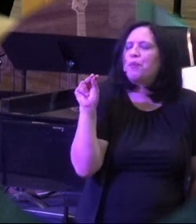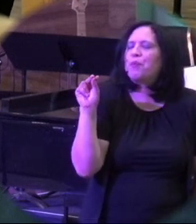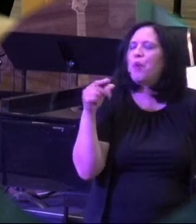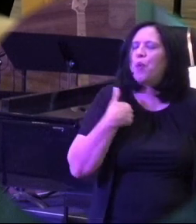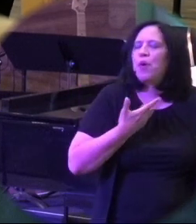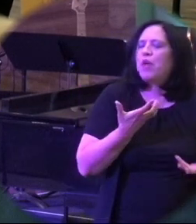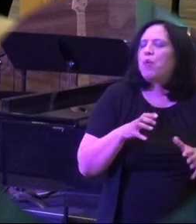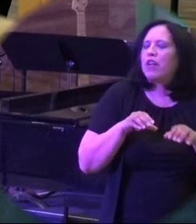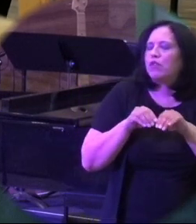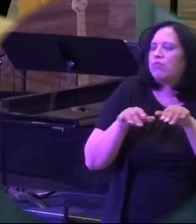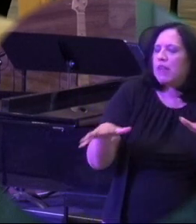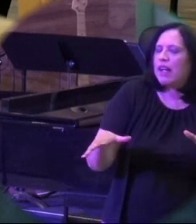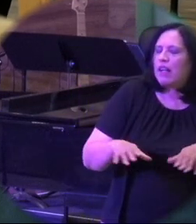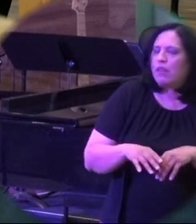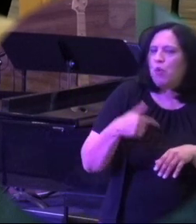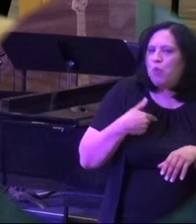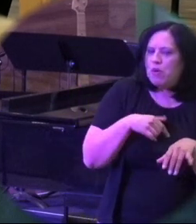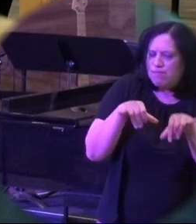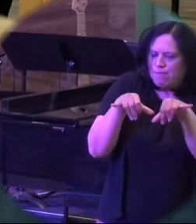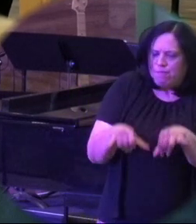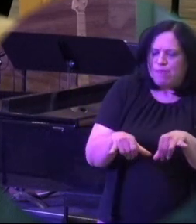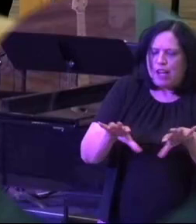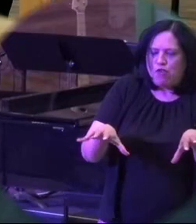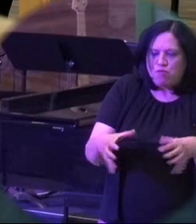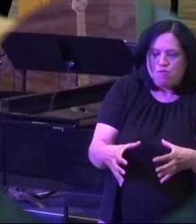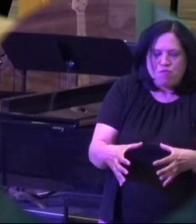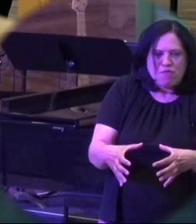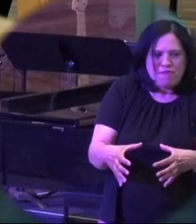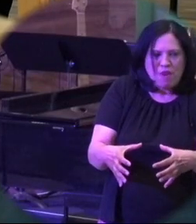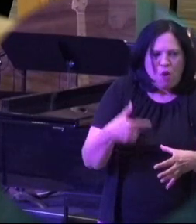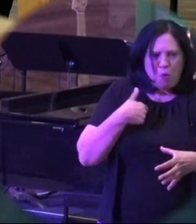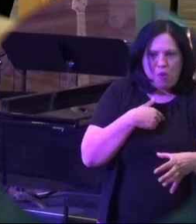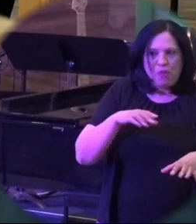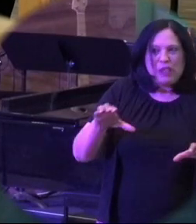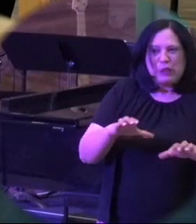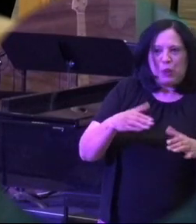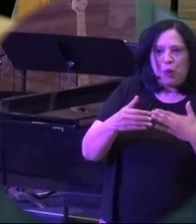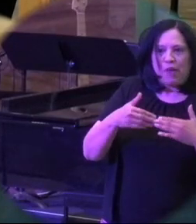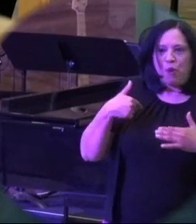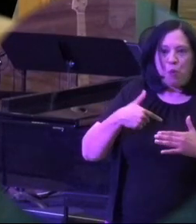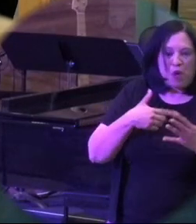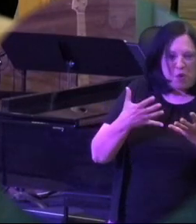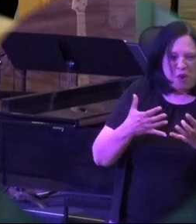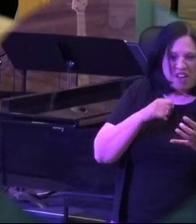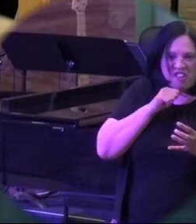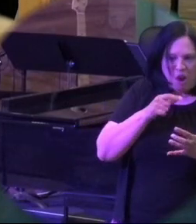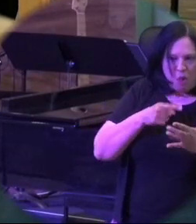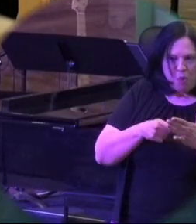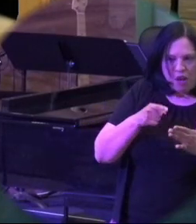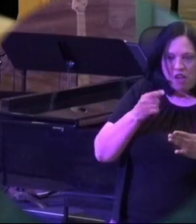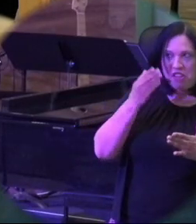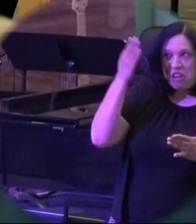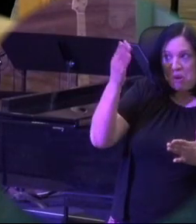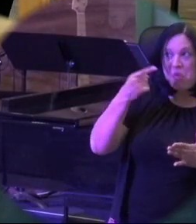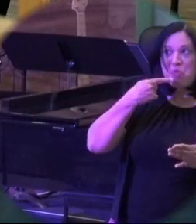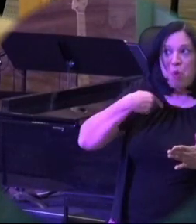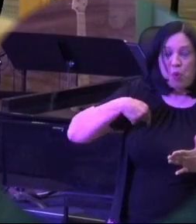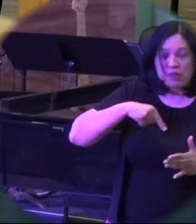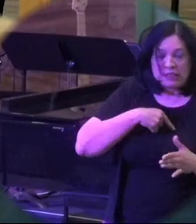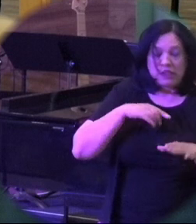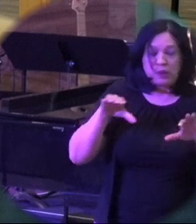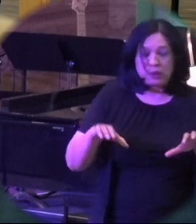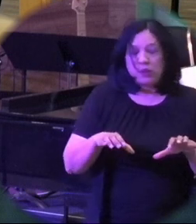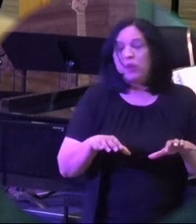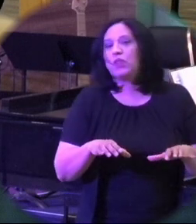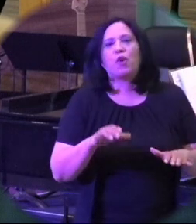not going to spread out. We're going to stay right here. We're going to do what we want to do, not what you told us to do. And so this